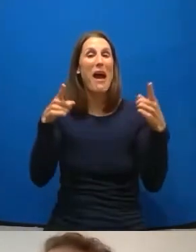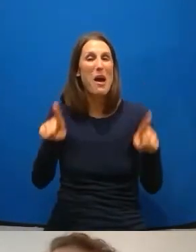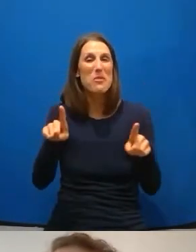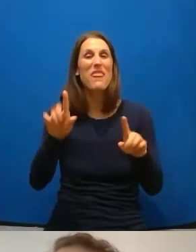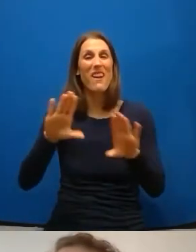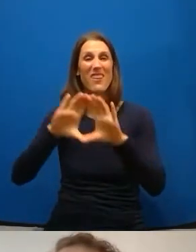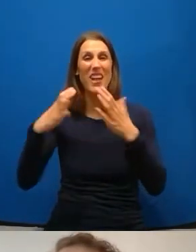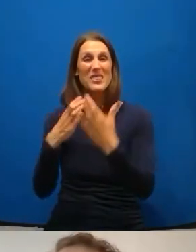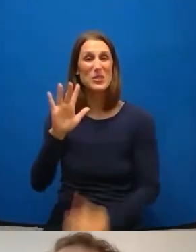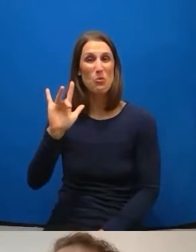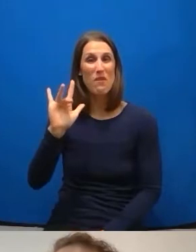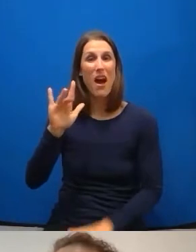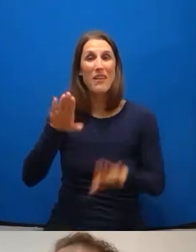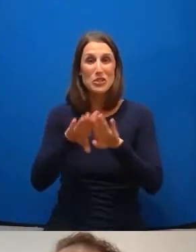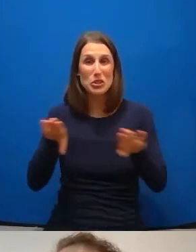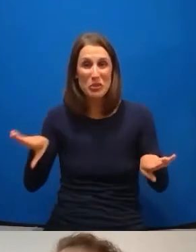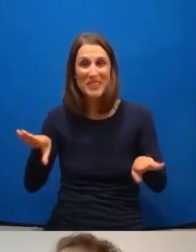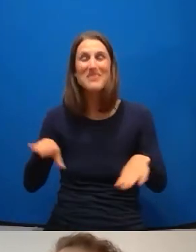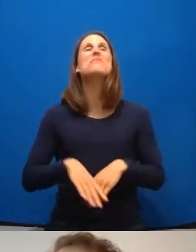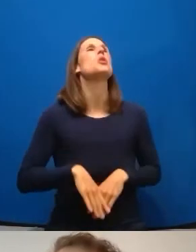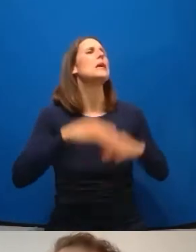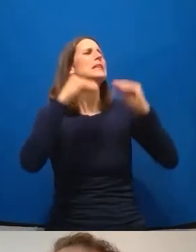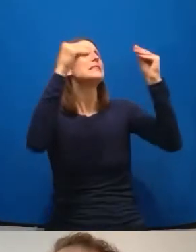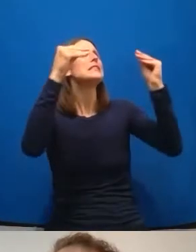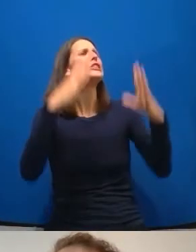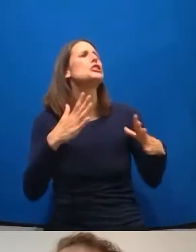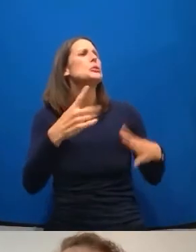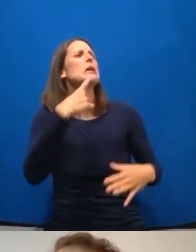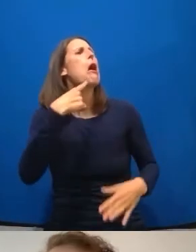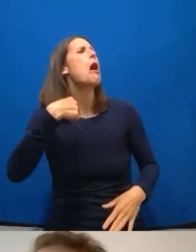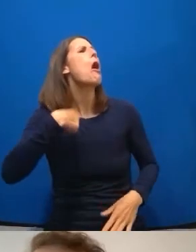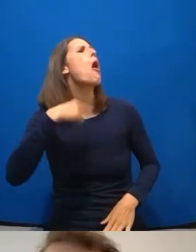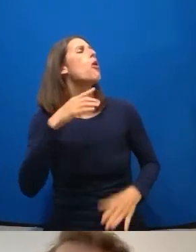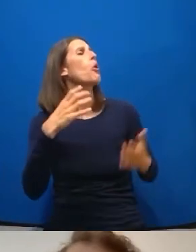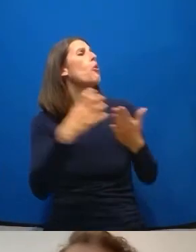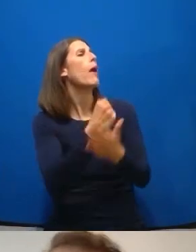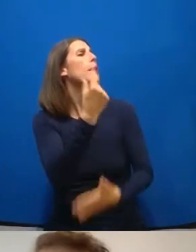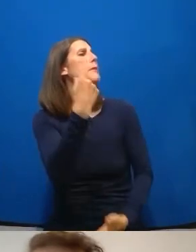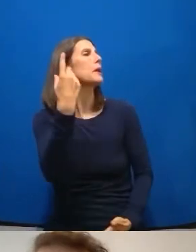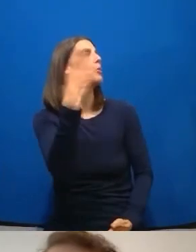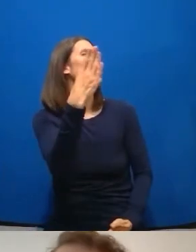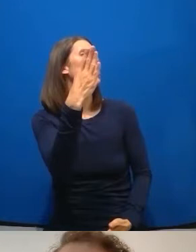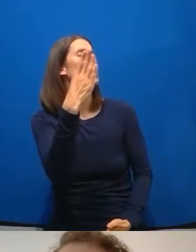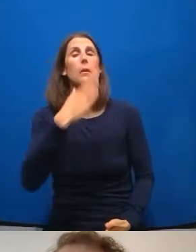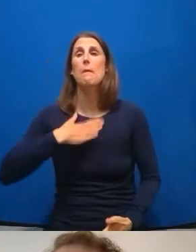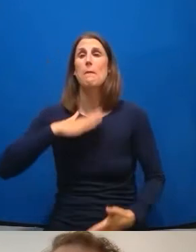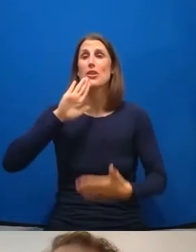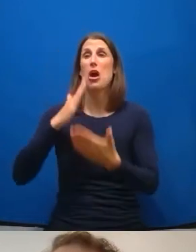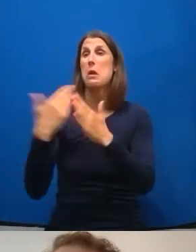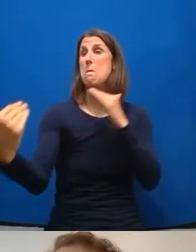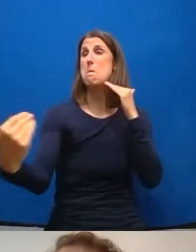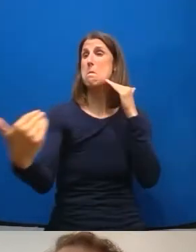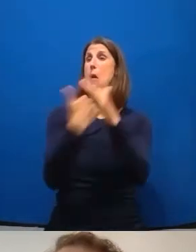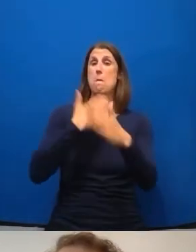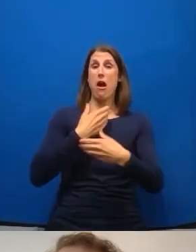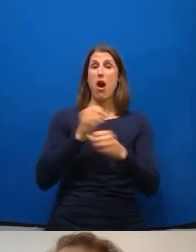grab something blue, or she'll buzz into the office and I need something shiny and buzz out. It's been a good thing